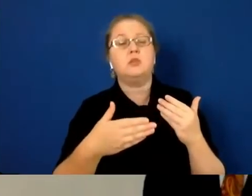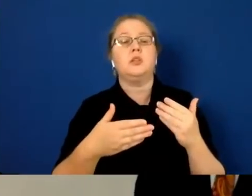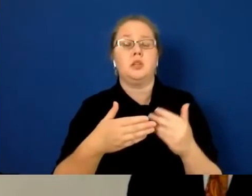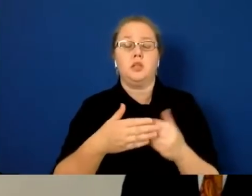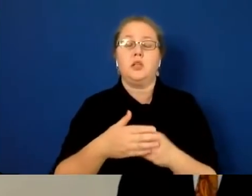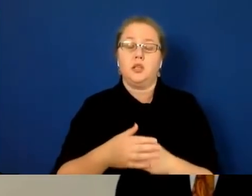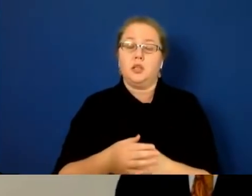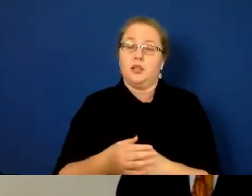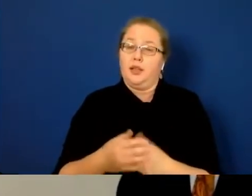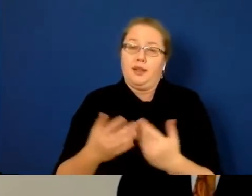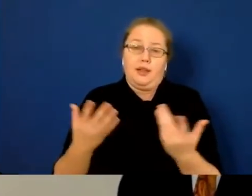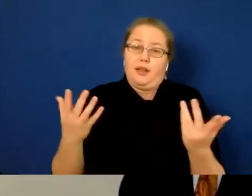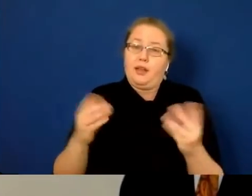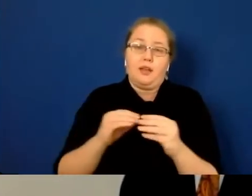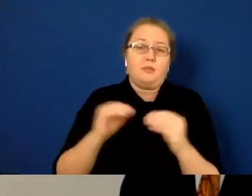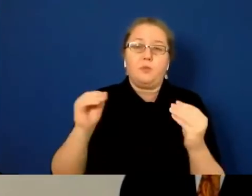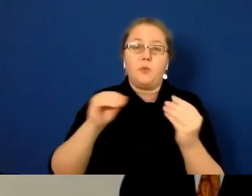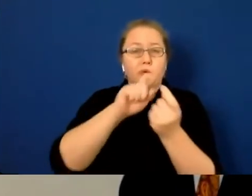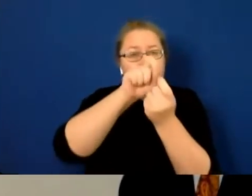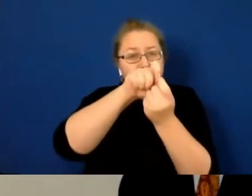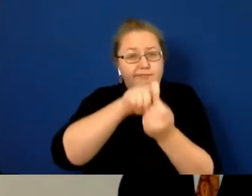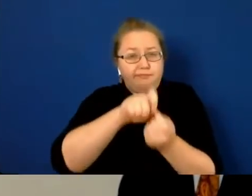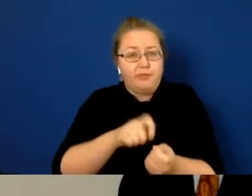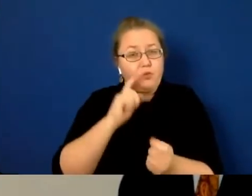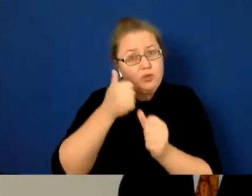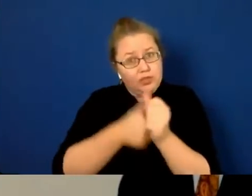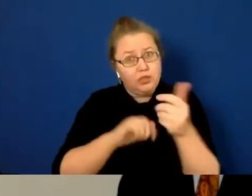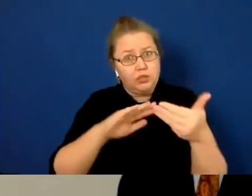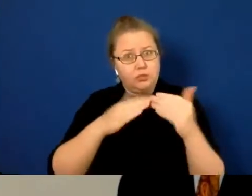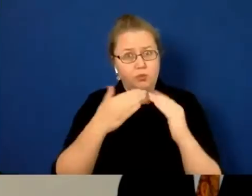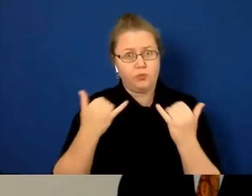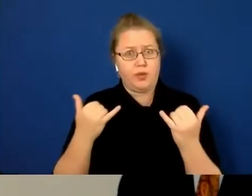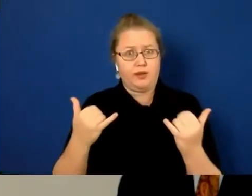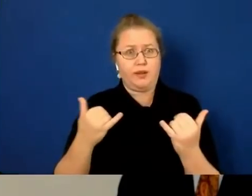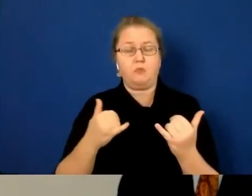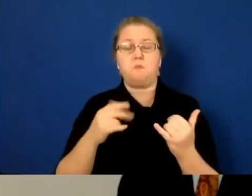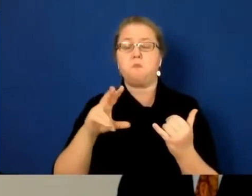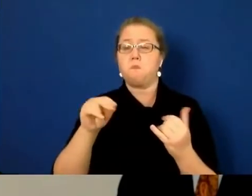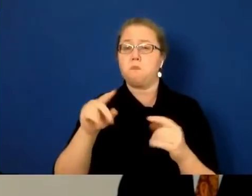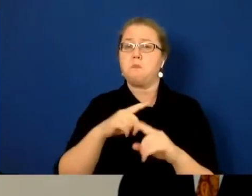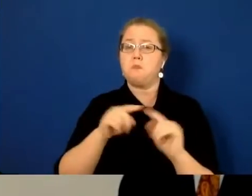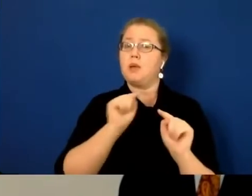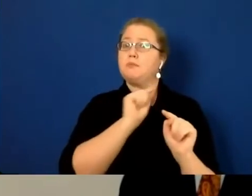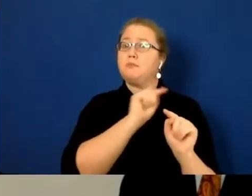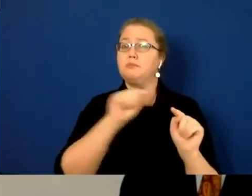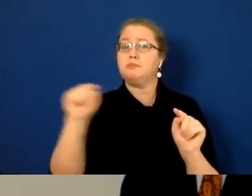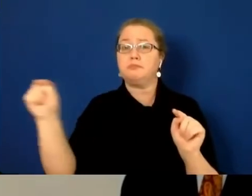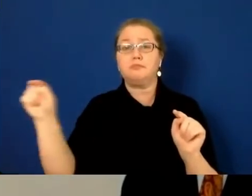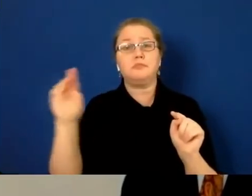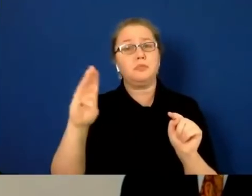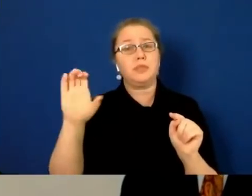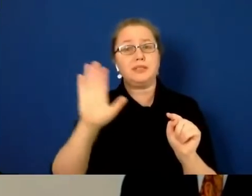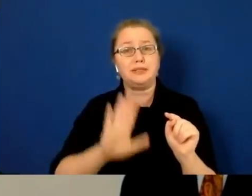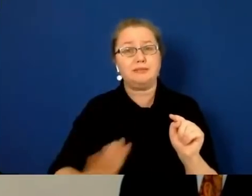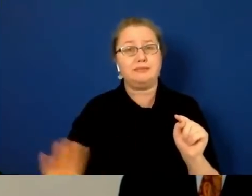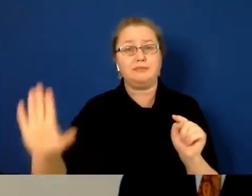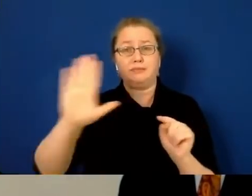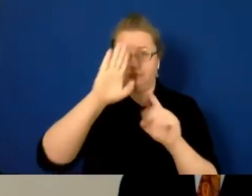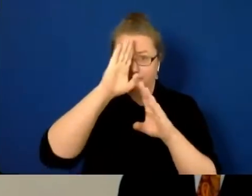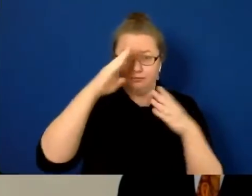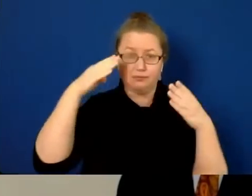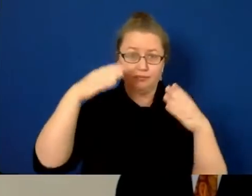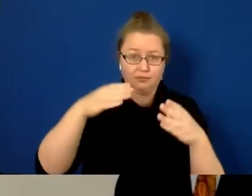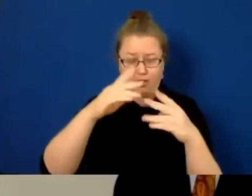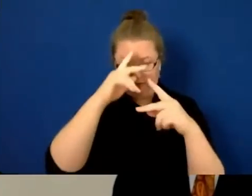and it's not a simple answer, but yes, there is work being done to support additional spaces for